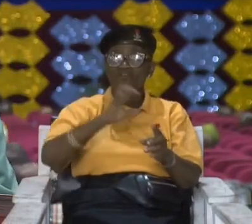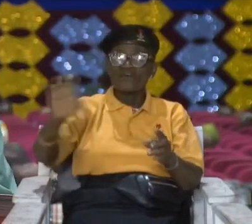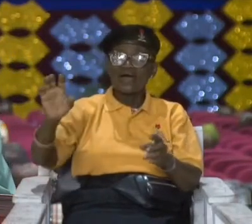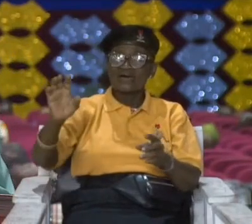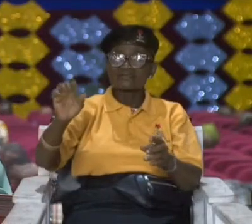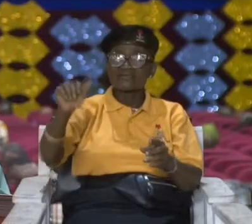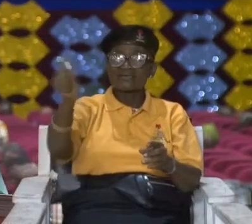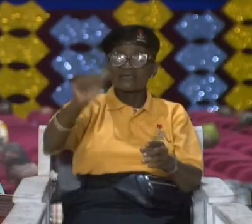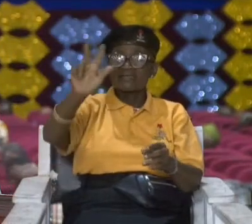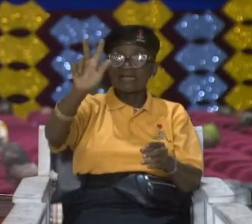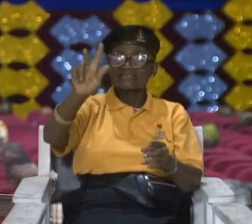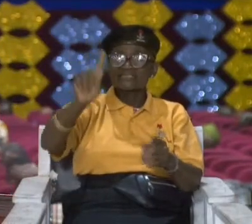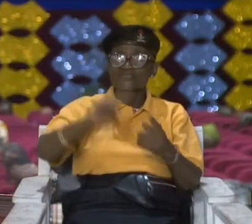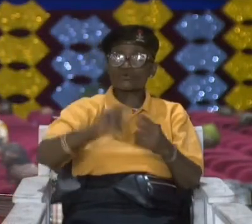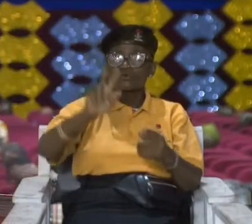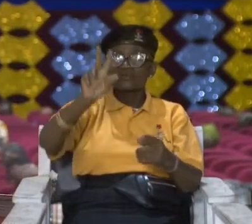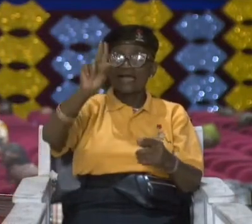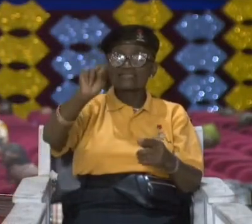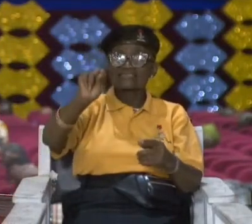35.